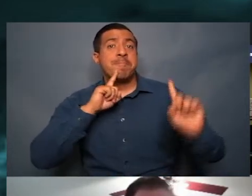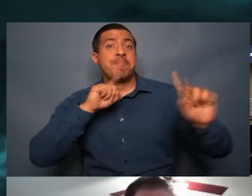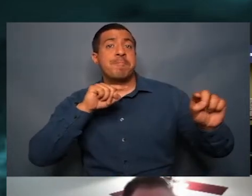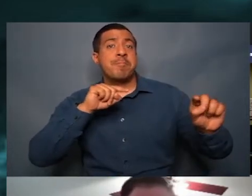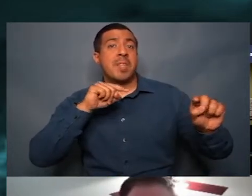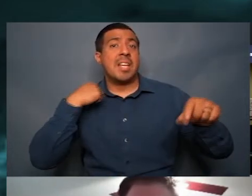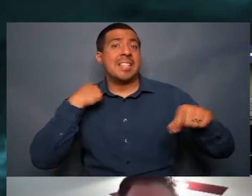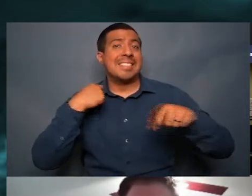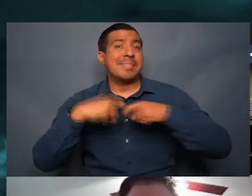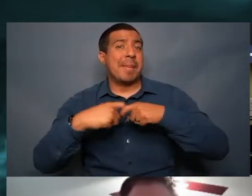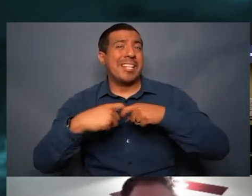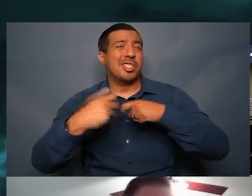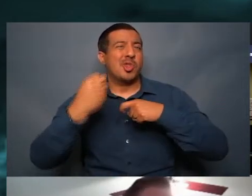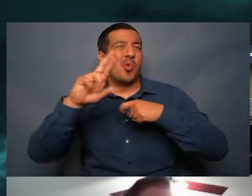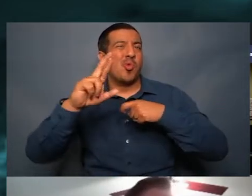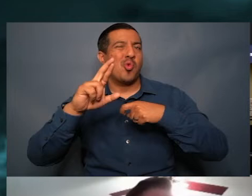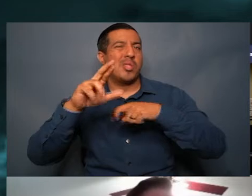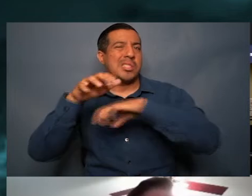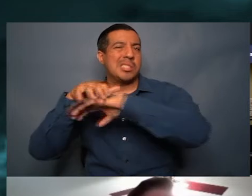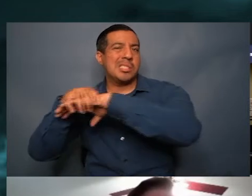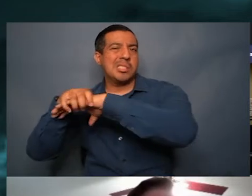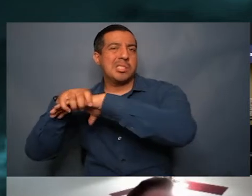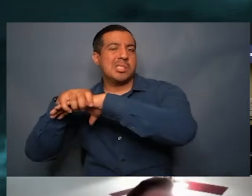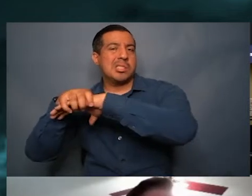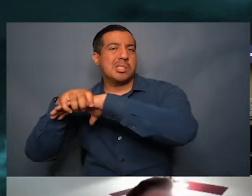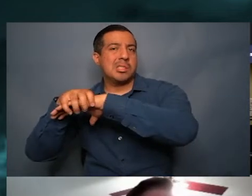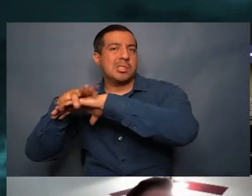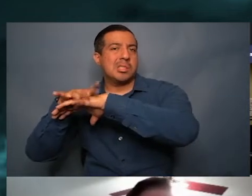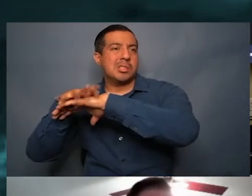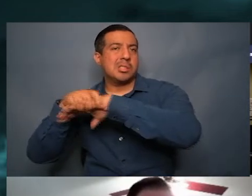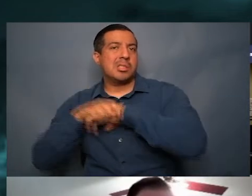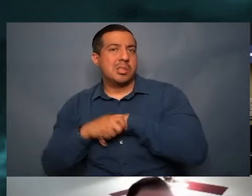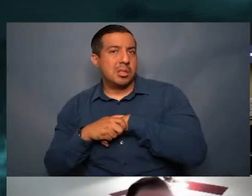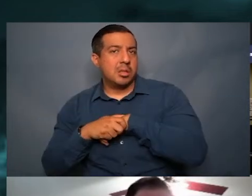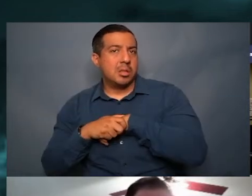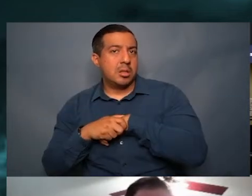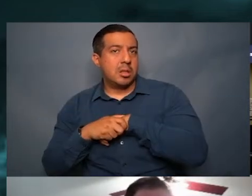in Spanish or I respond in English?